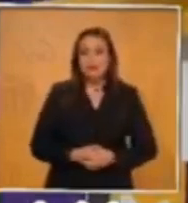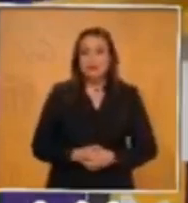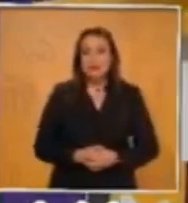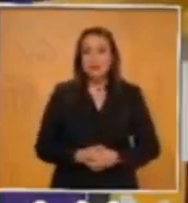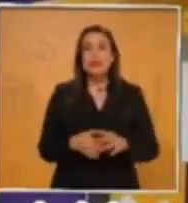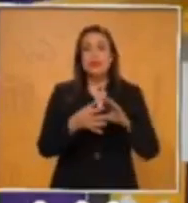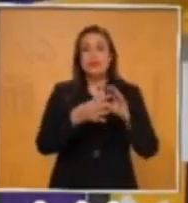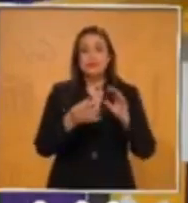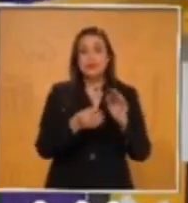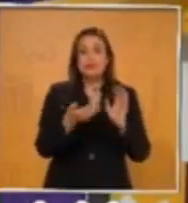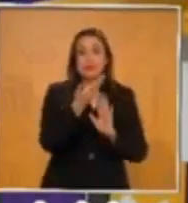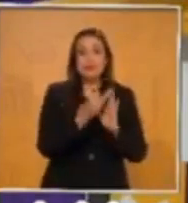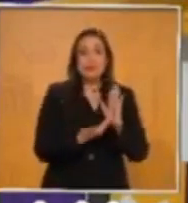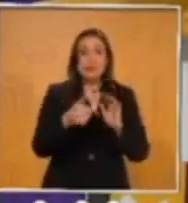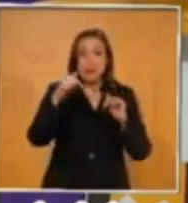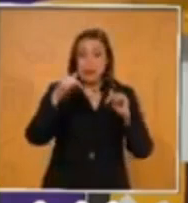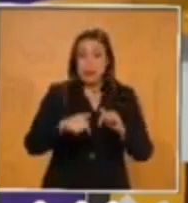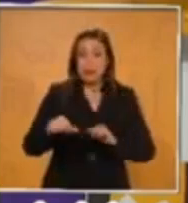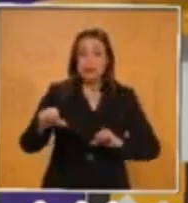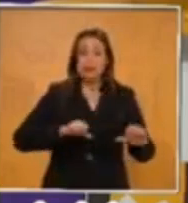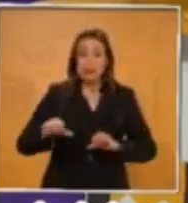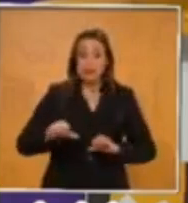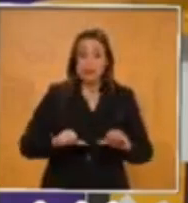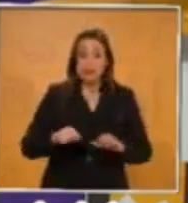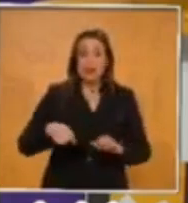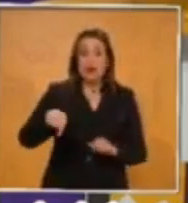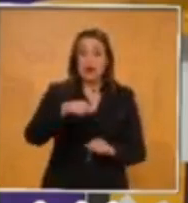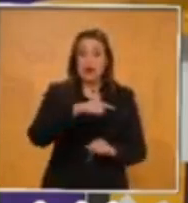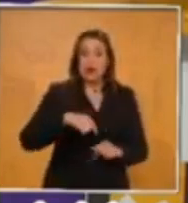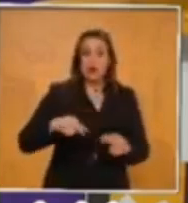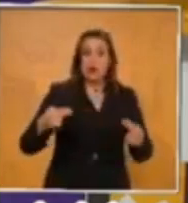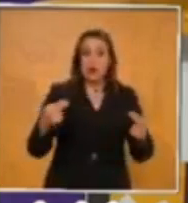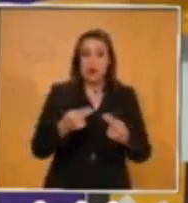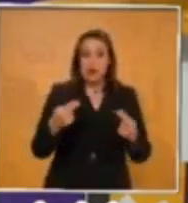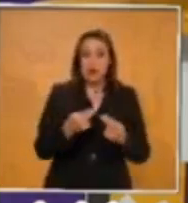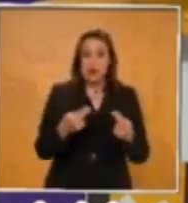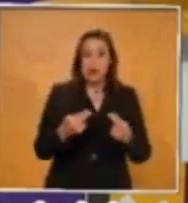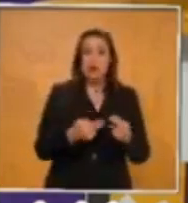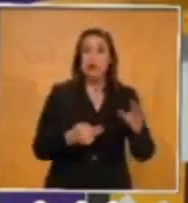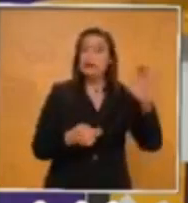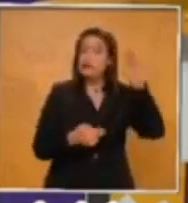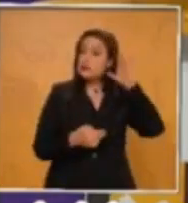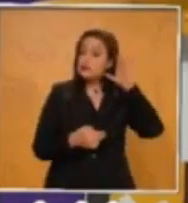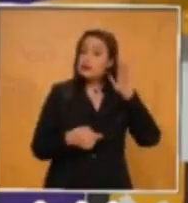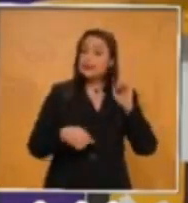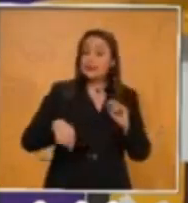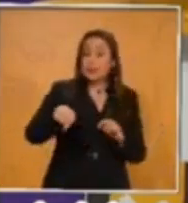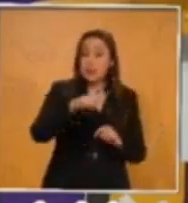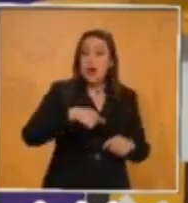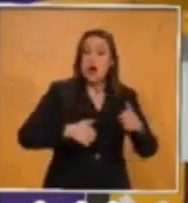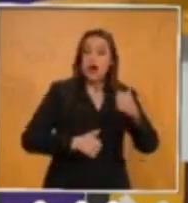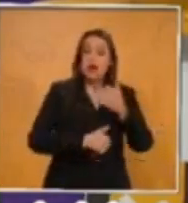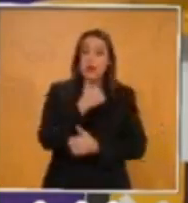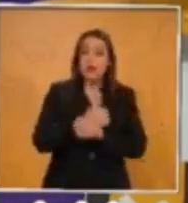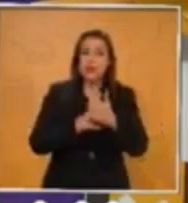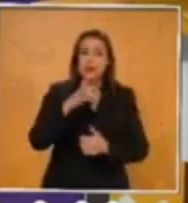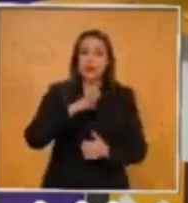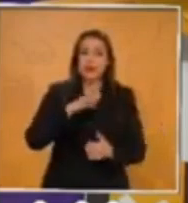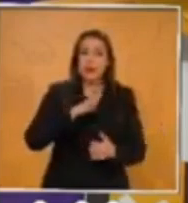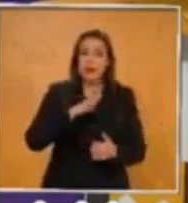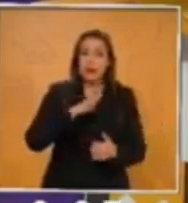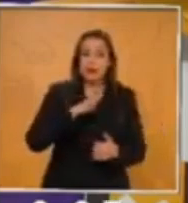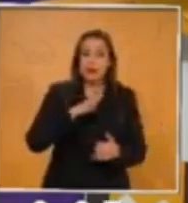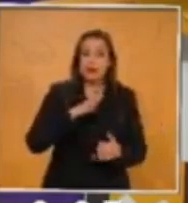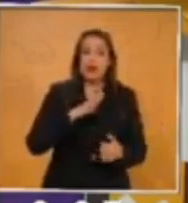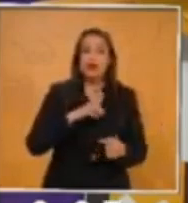Instructions. In this activity, we are going to listen the participation of some of my